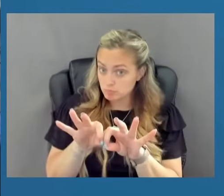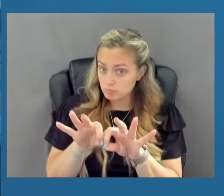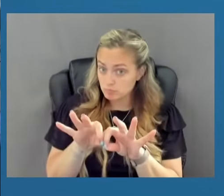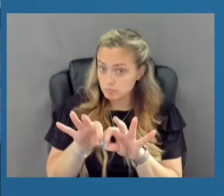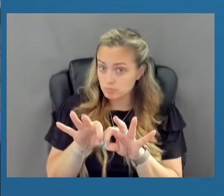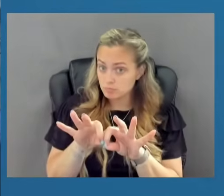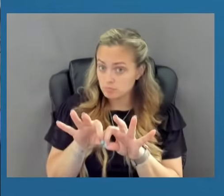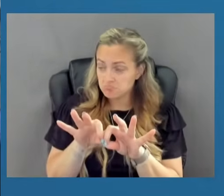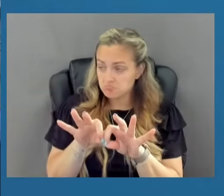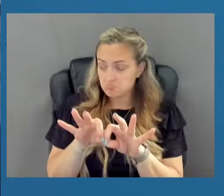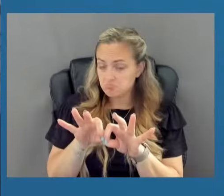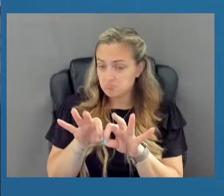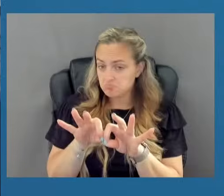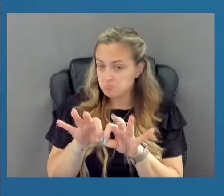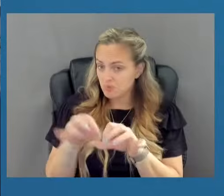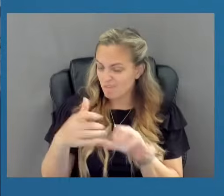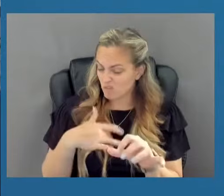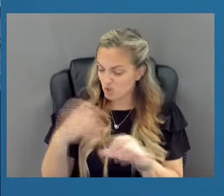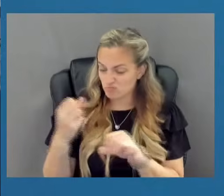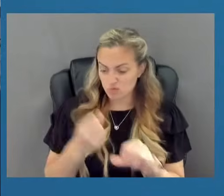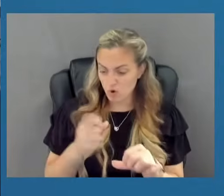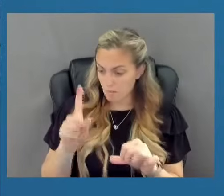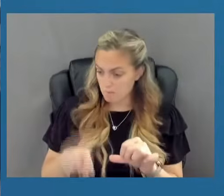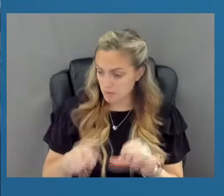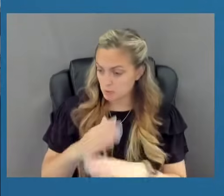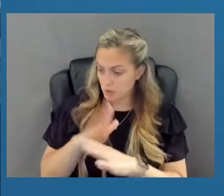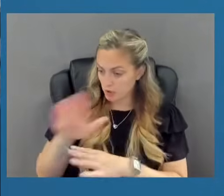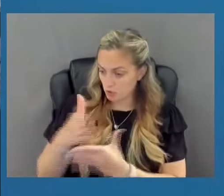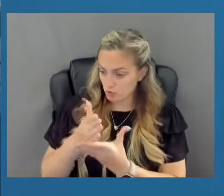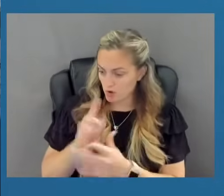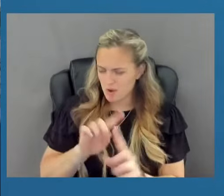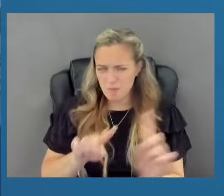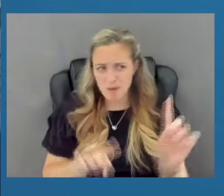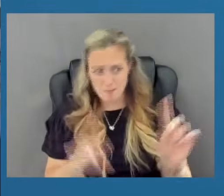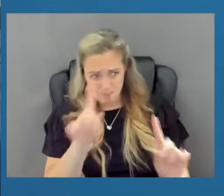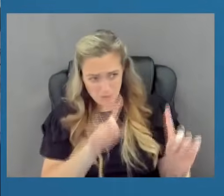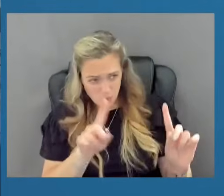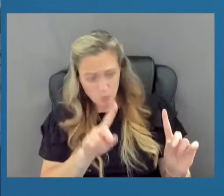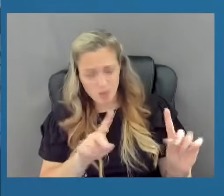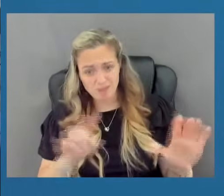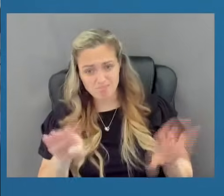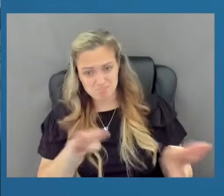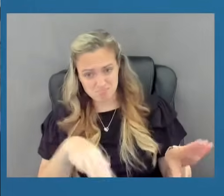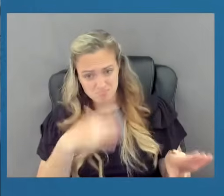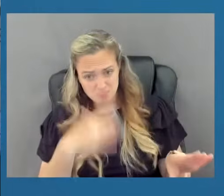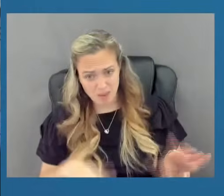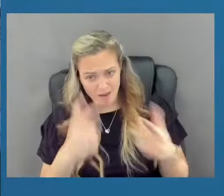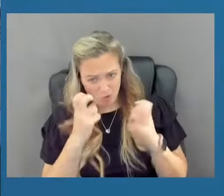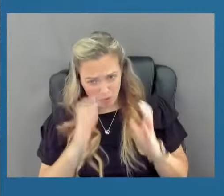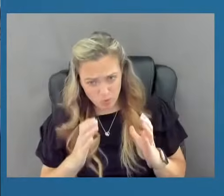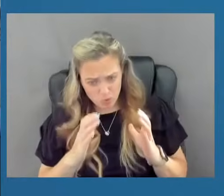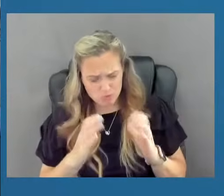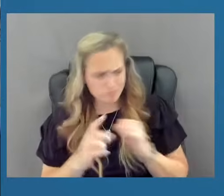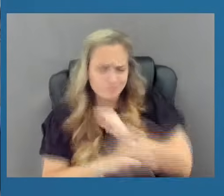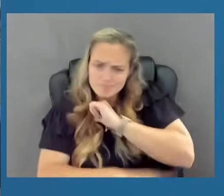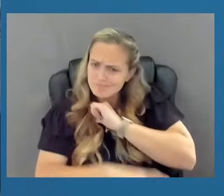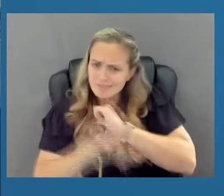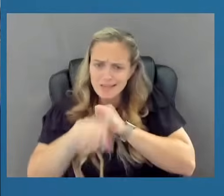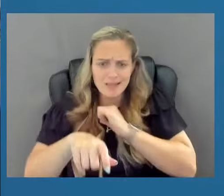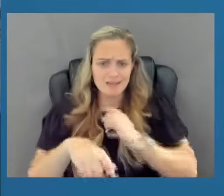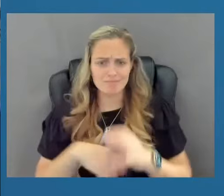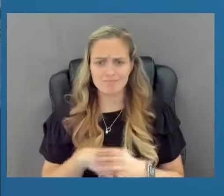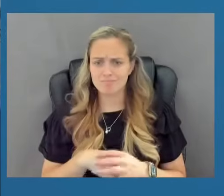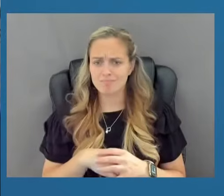hold that belief strongly, but also hold offenders accountable. And also the